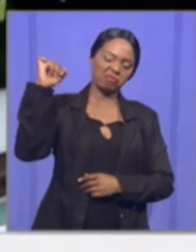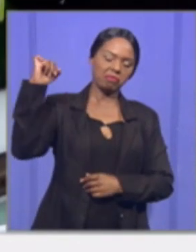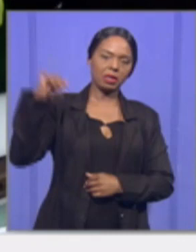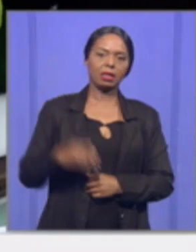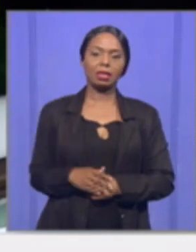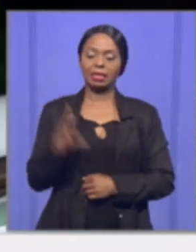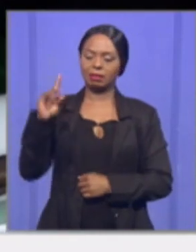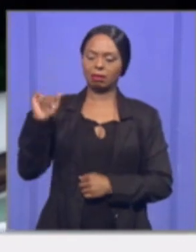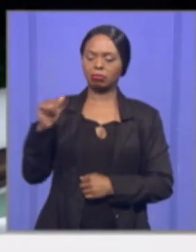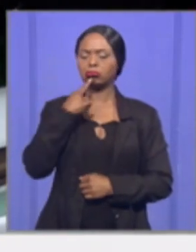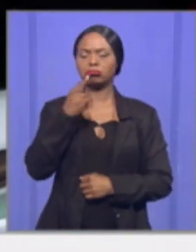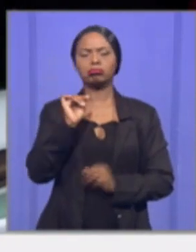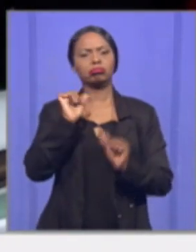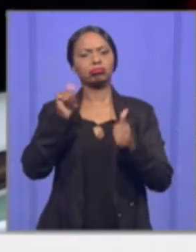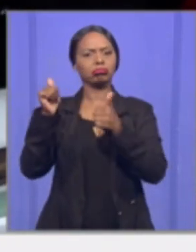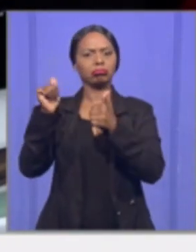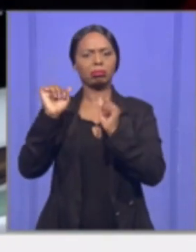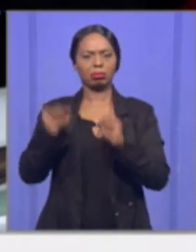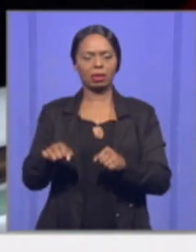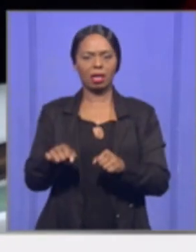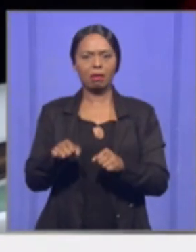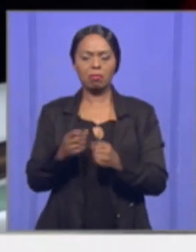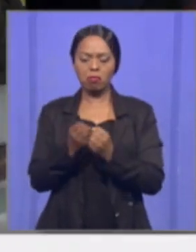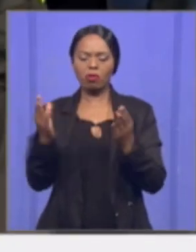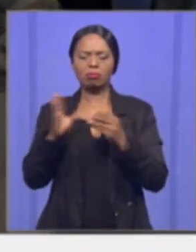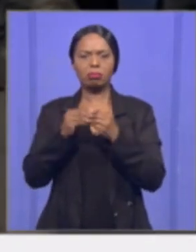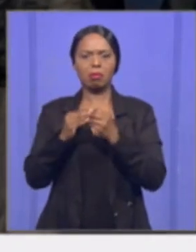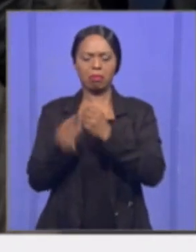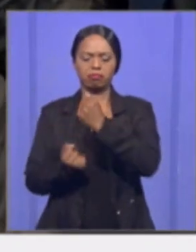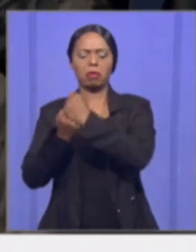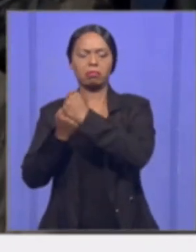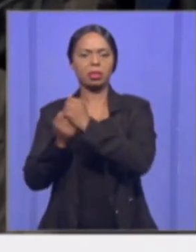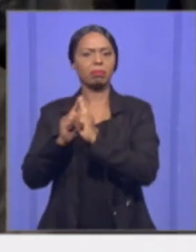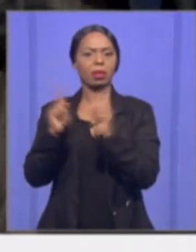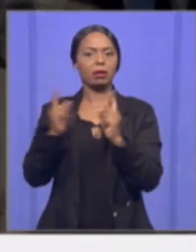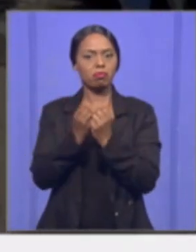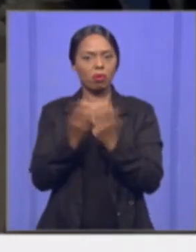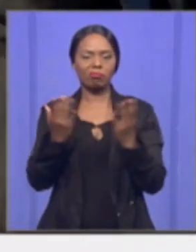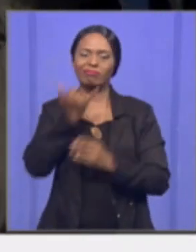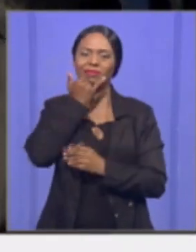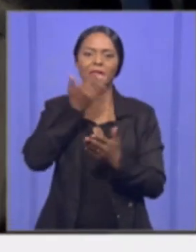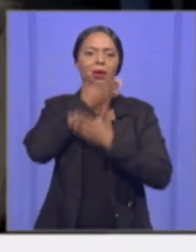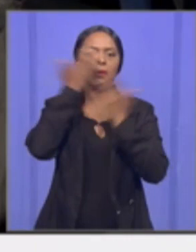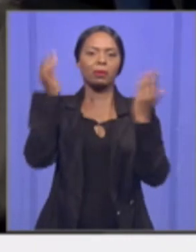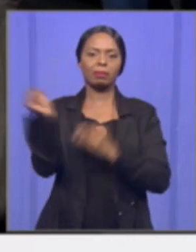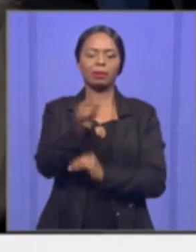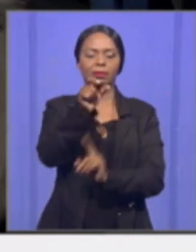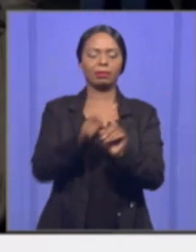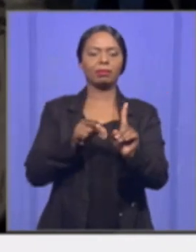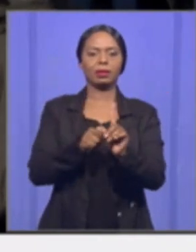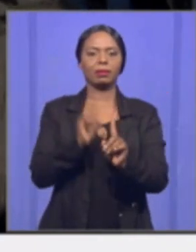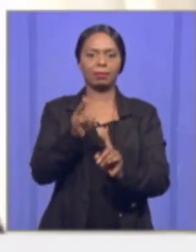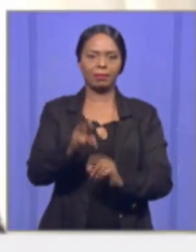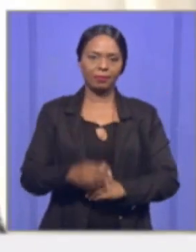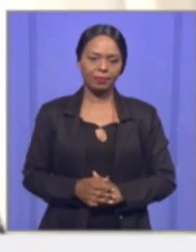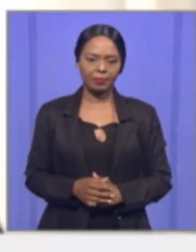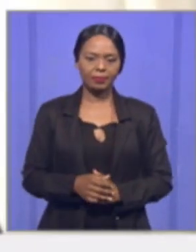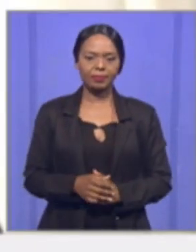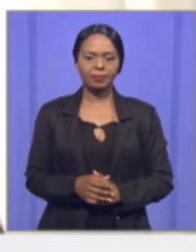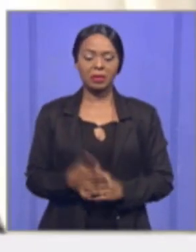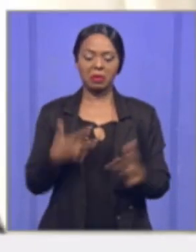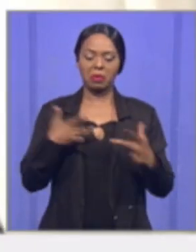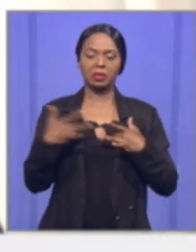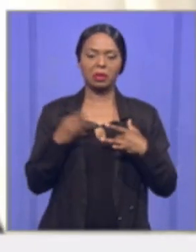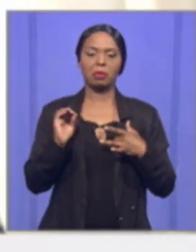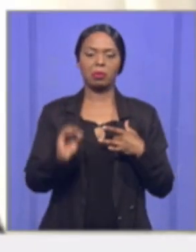e natefelwa ke kemonokeng e kwa godimo kwa toropong eo, ga e se botlhe ba ba itumeletseng go thapiwa ga gagwe. My greatest